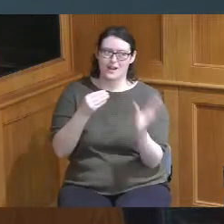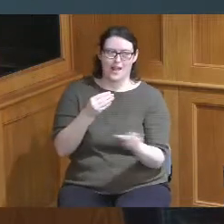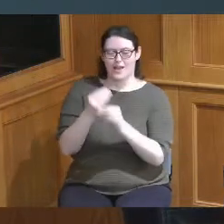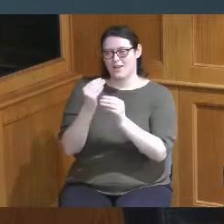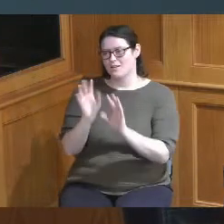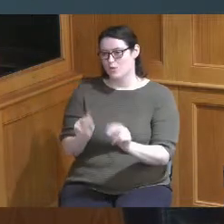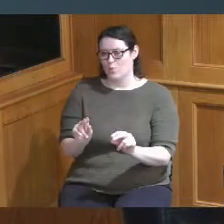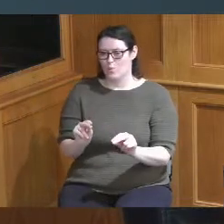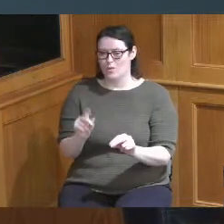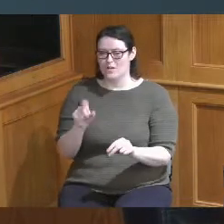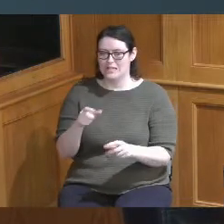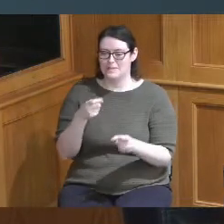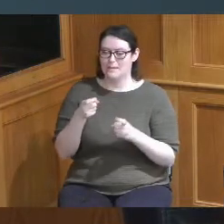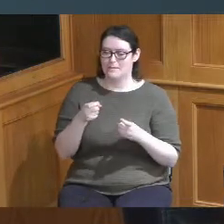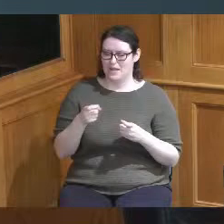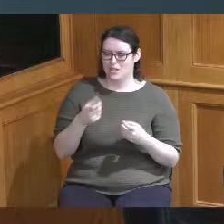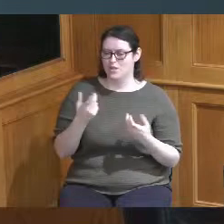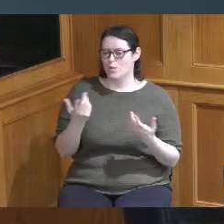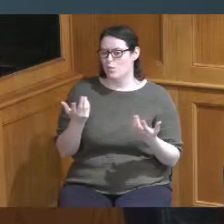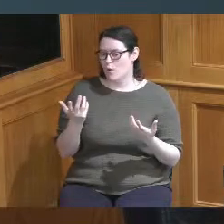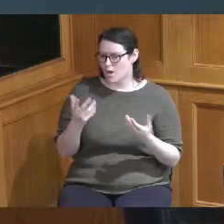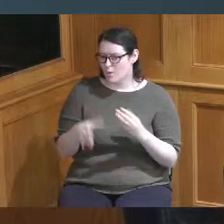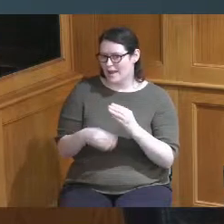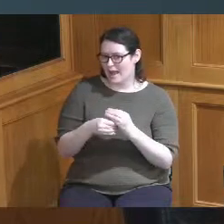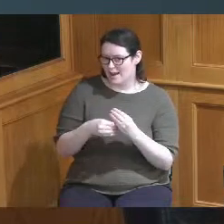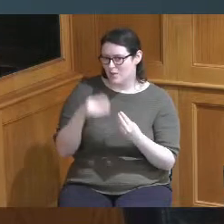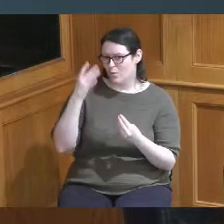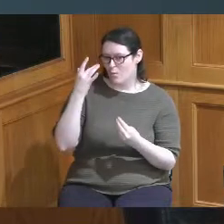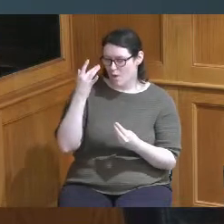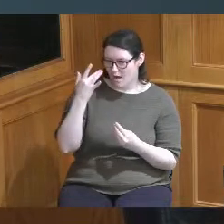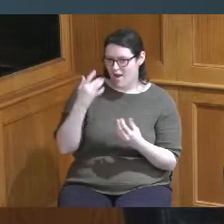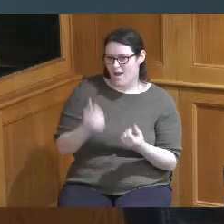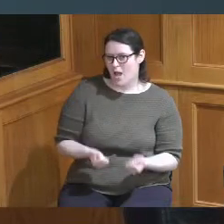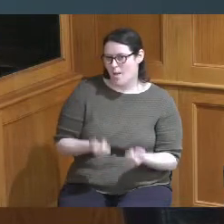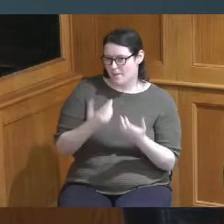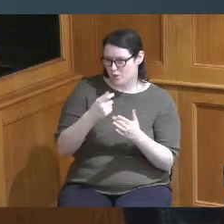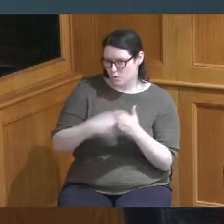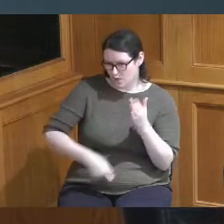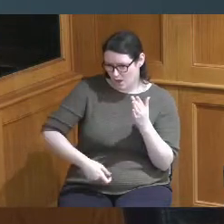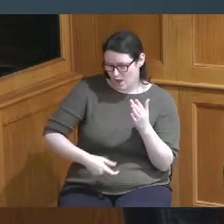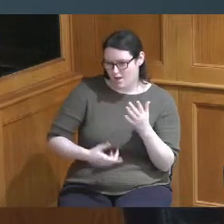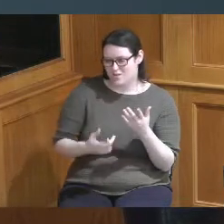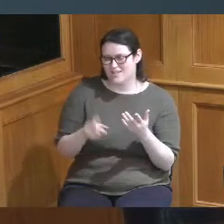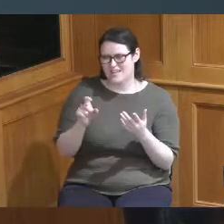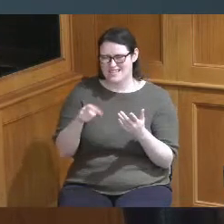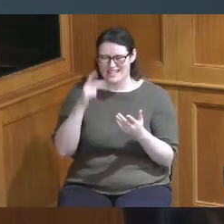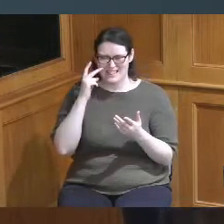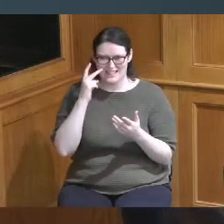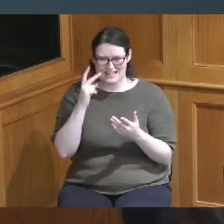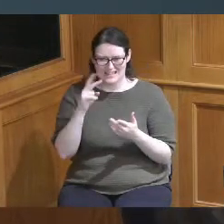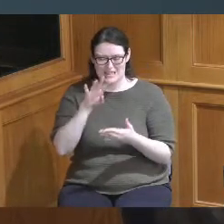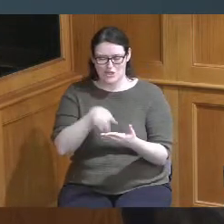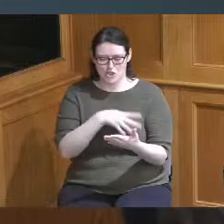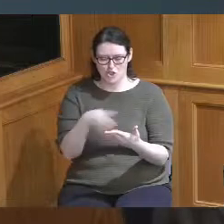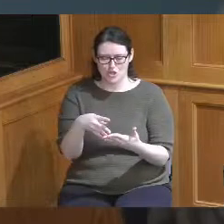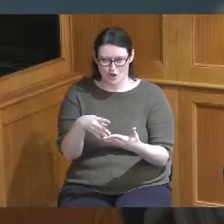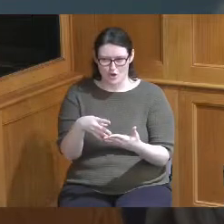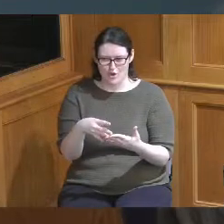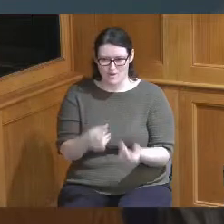a handle on what we're adding, and the organizational chart should be something